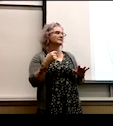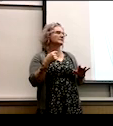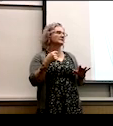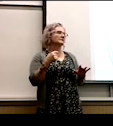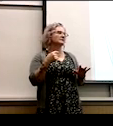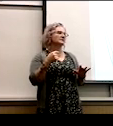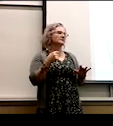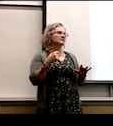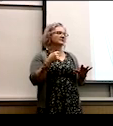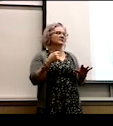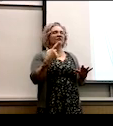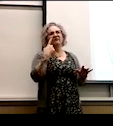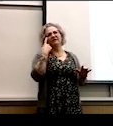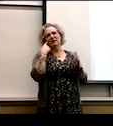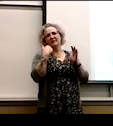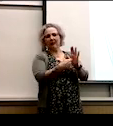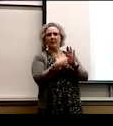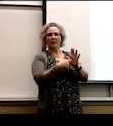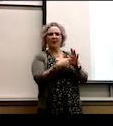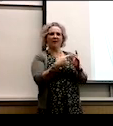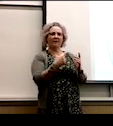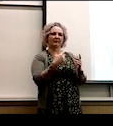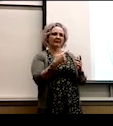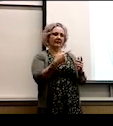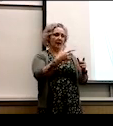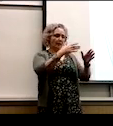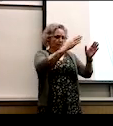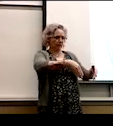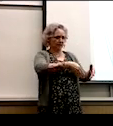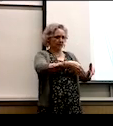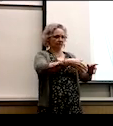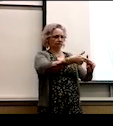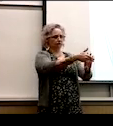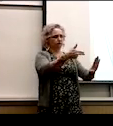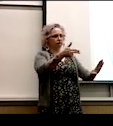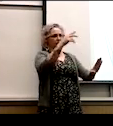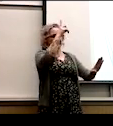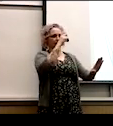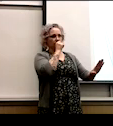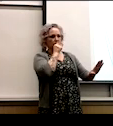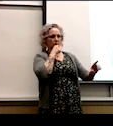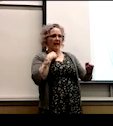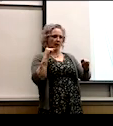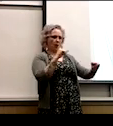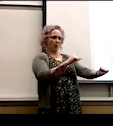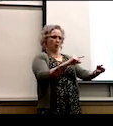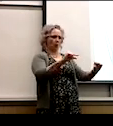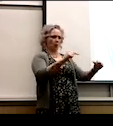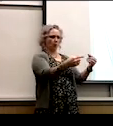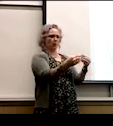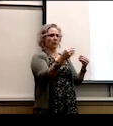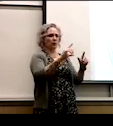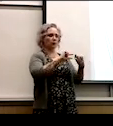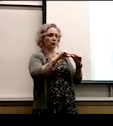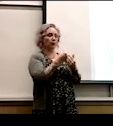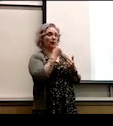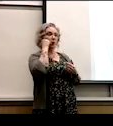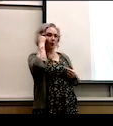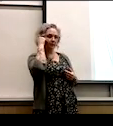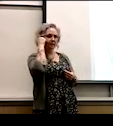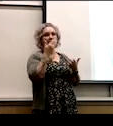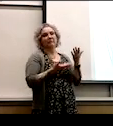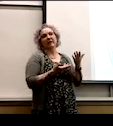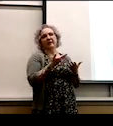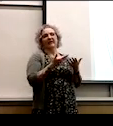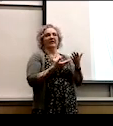just meeting them, their group home case manager is in the room, maybe they have a brother or sister or even a parent there, and